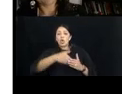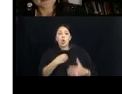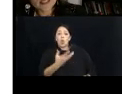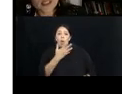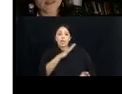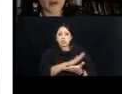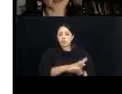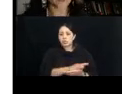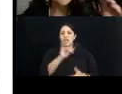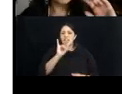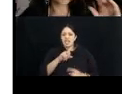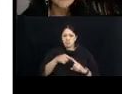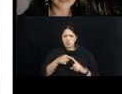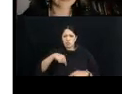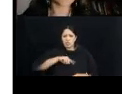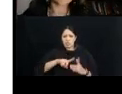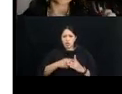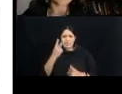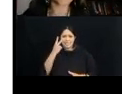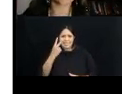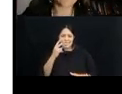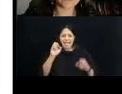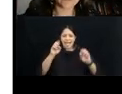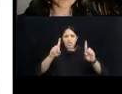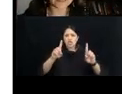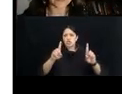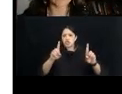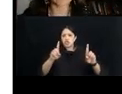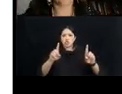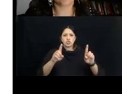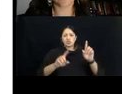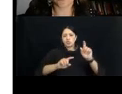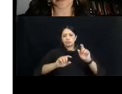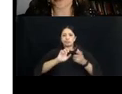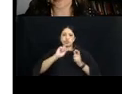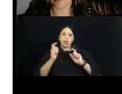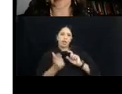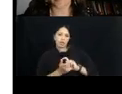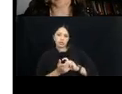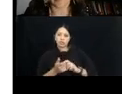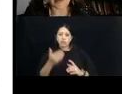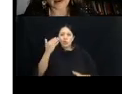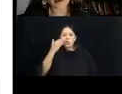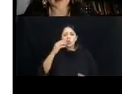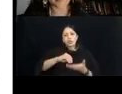barely starting to shift forward. So students, right, students that are in this system, in this educational